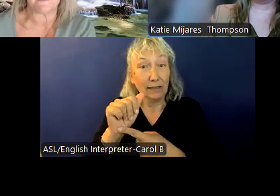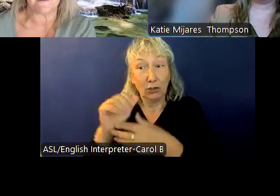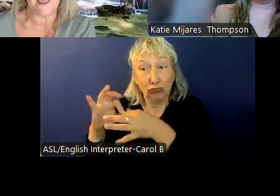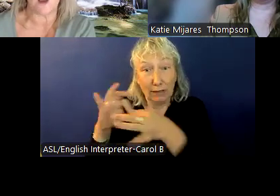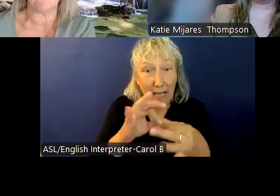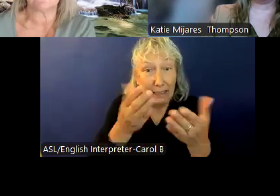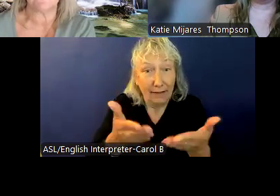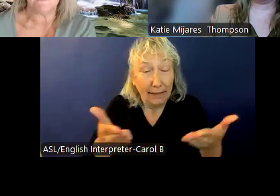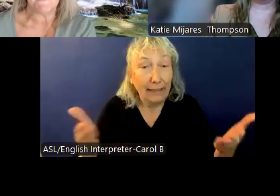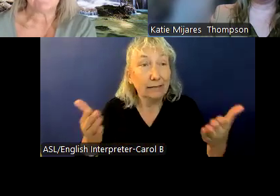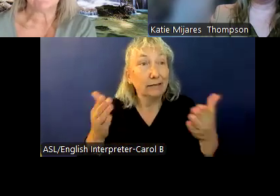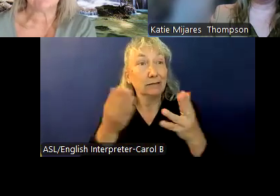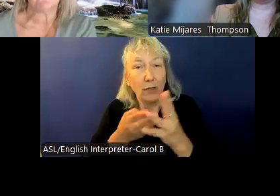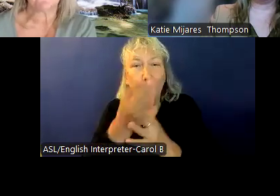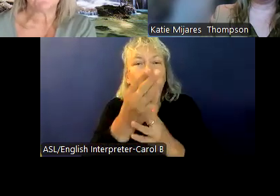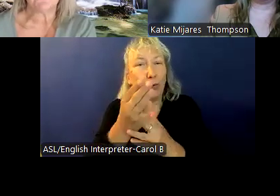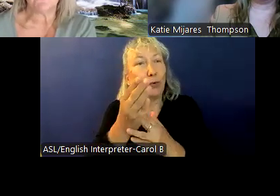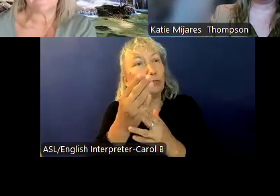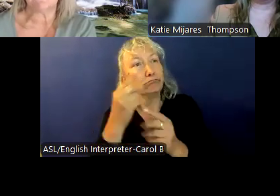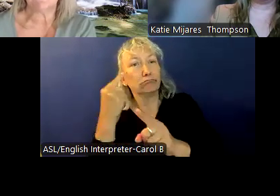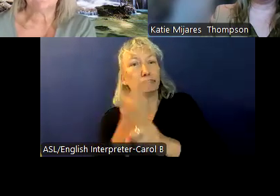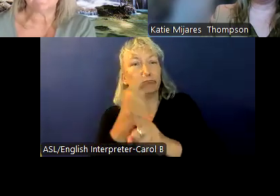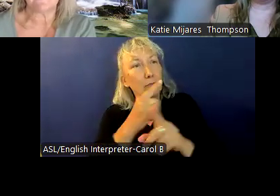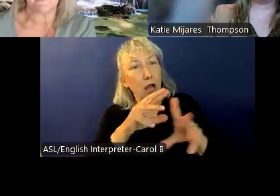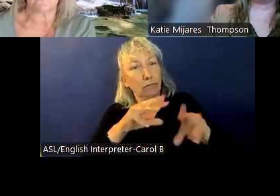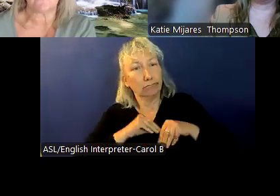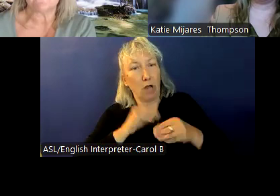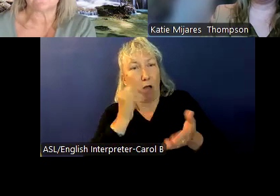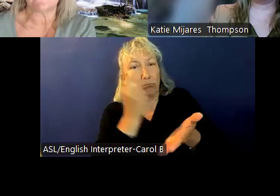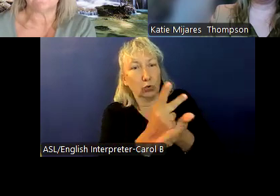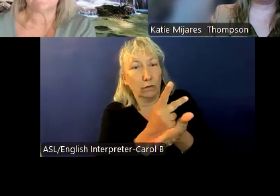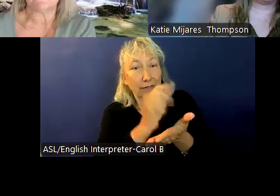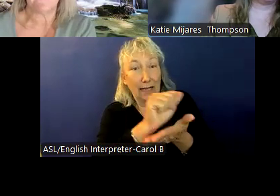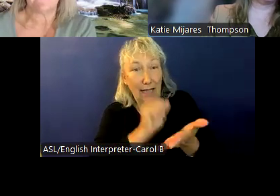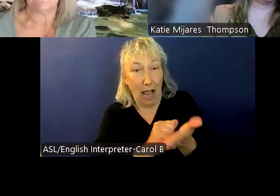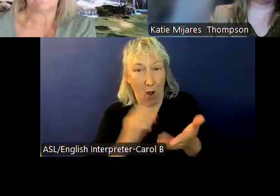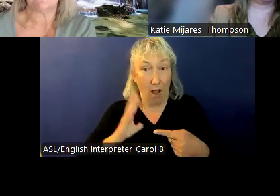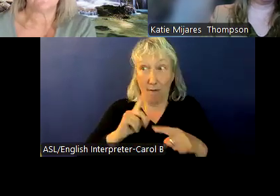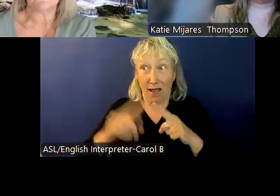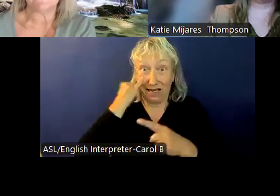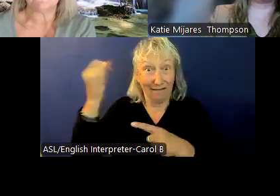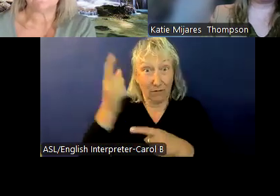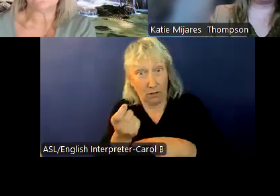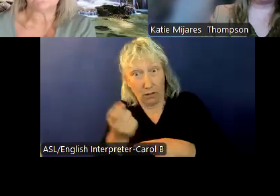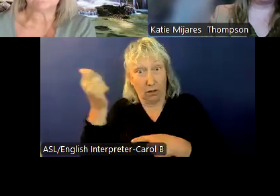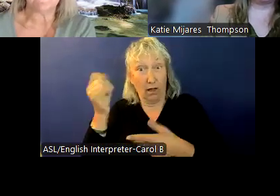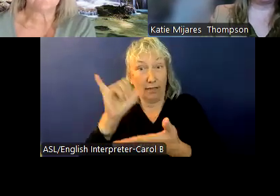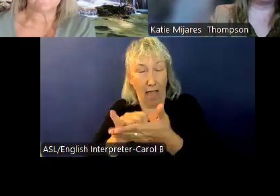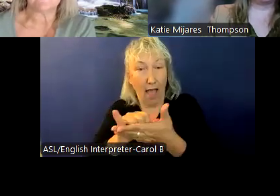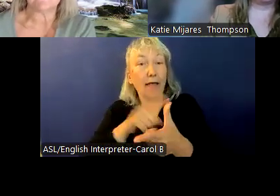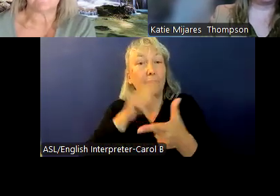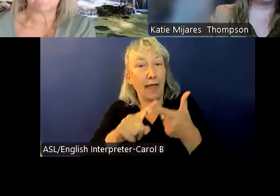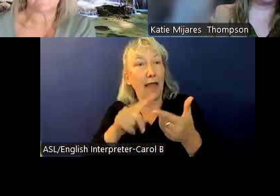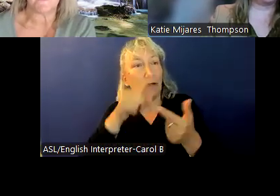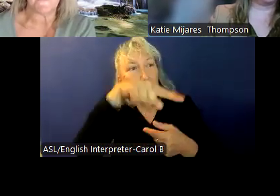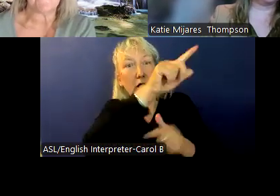approved account. But if we were to eliminate that resource limit, then those individuals could save for